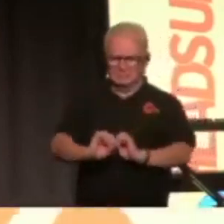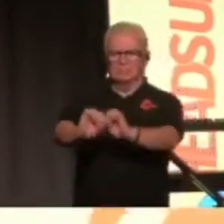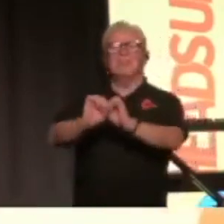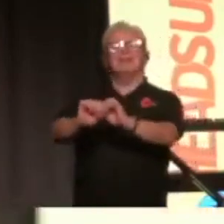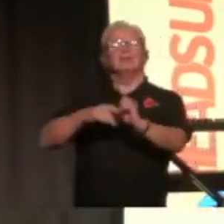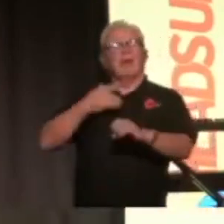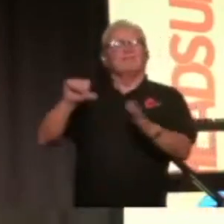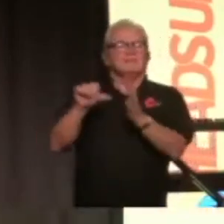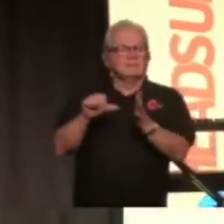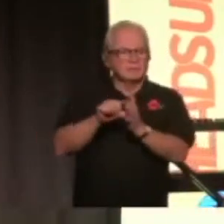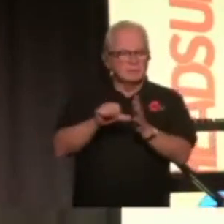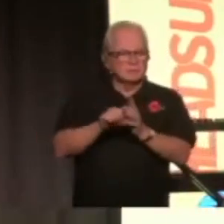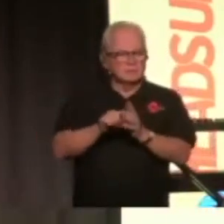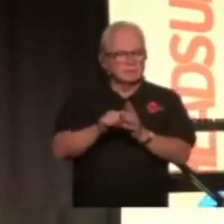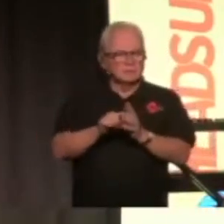those feelings